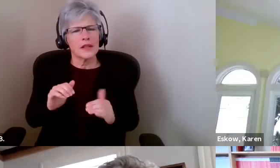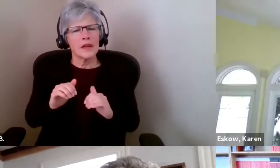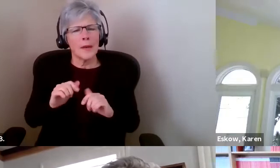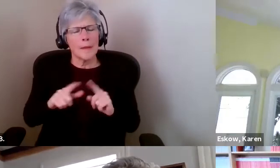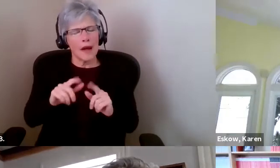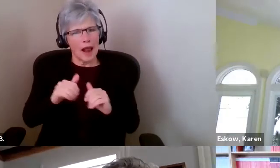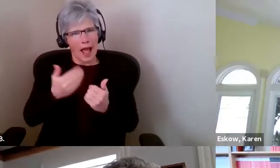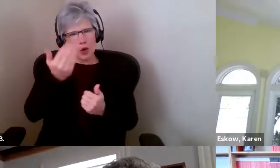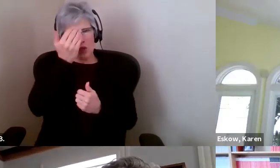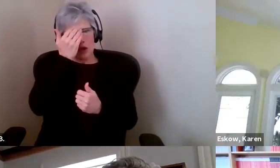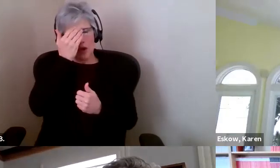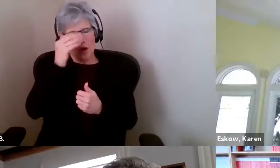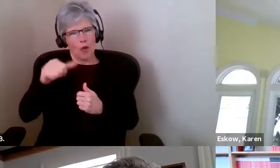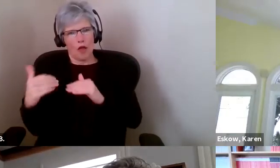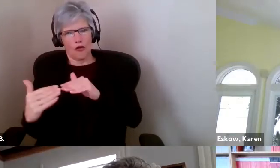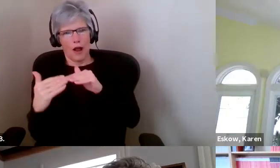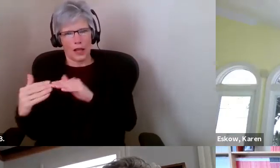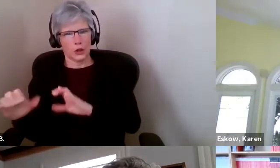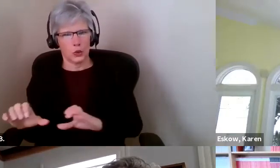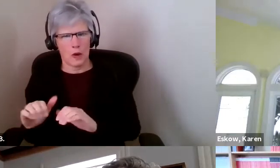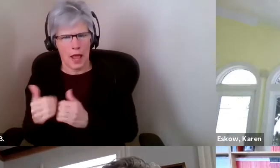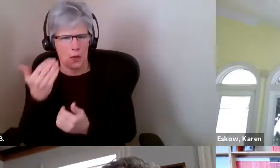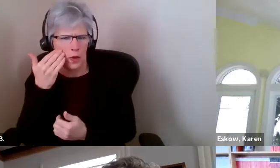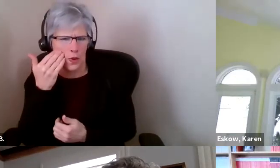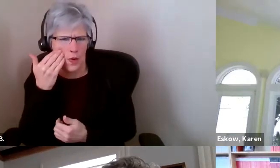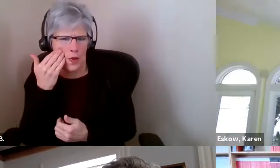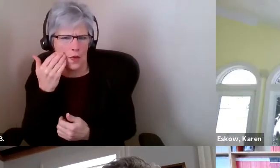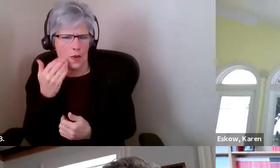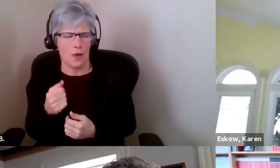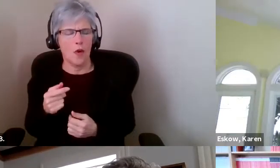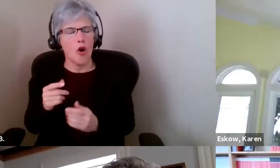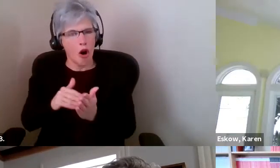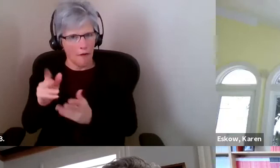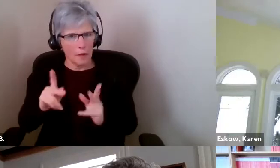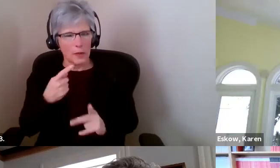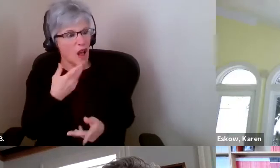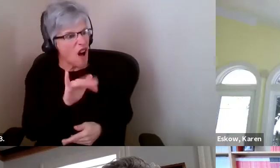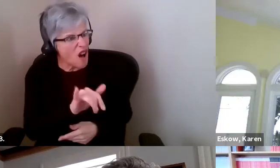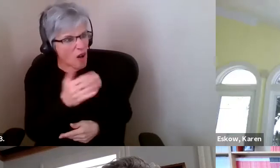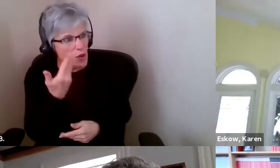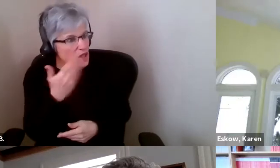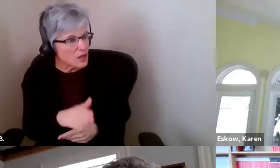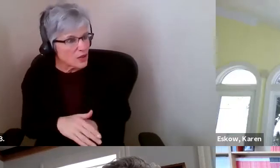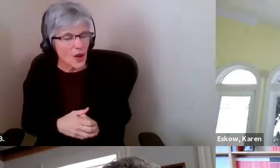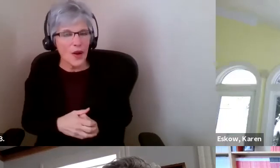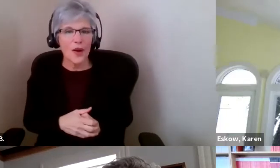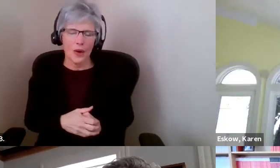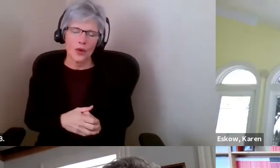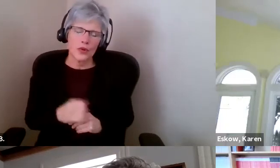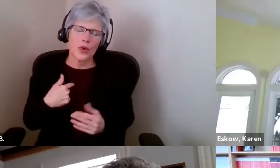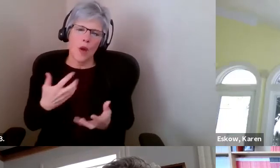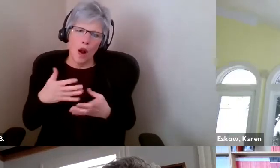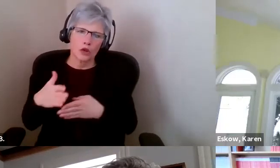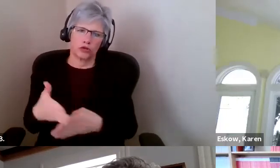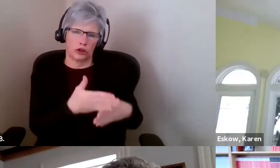this often, you know, from individuals or chairs, oh, we didn't know that was going on there. But it's really hard to know if we don't share that information. So